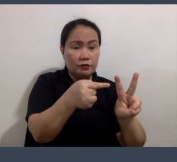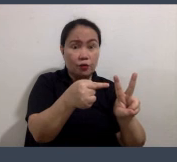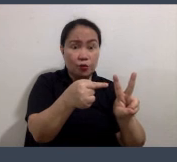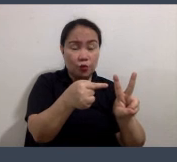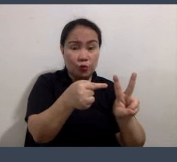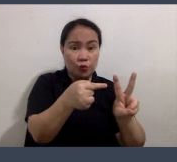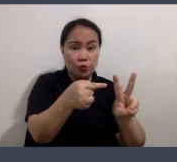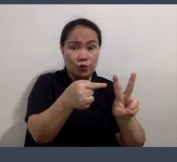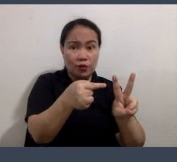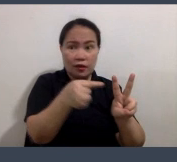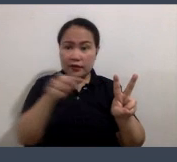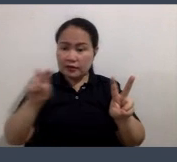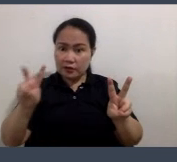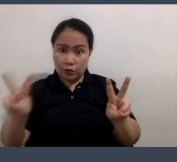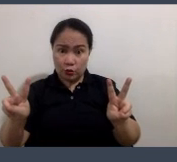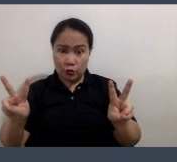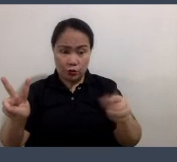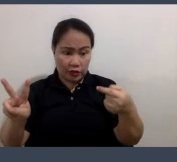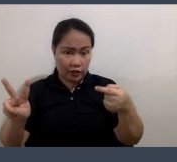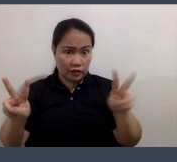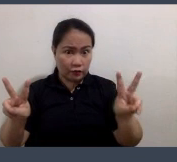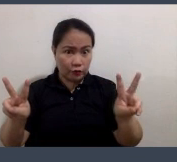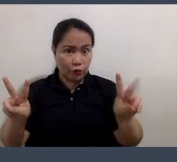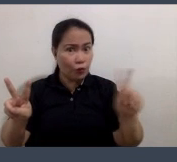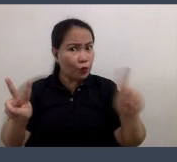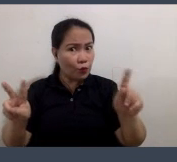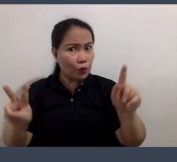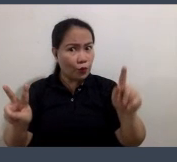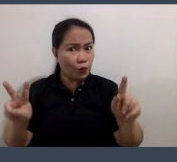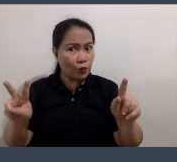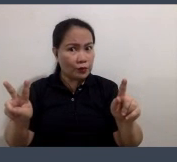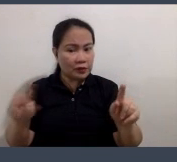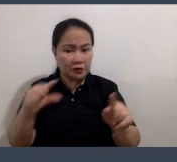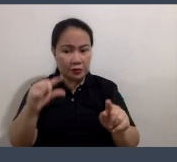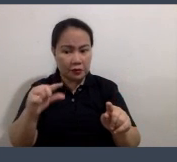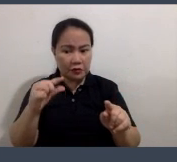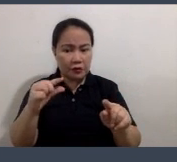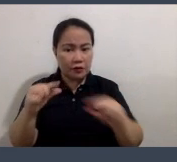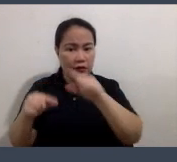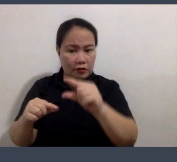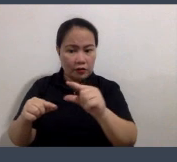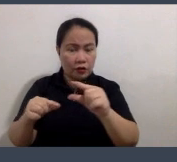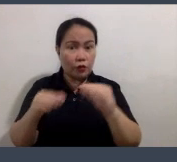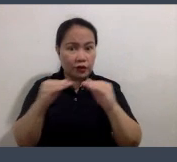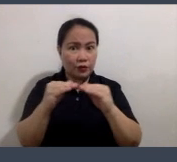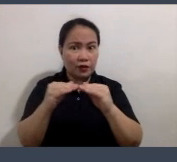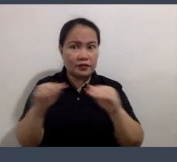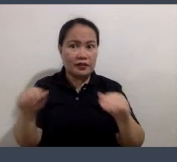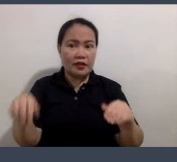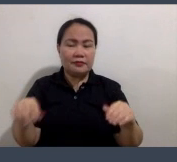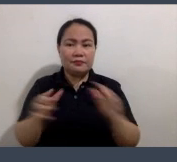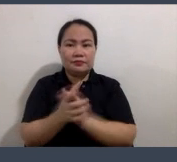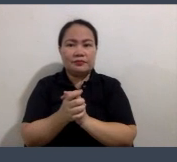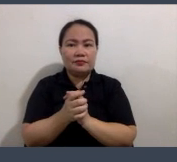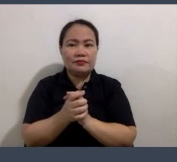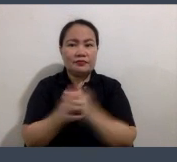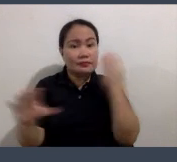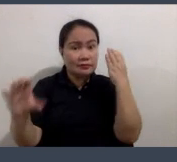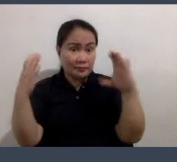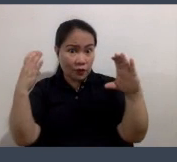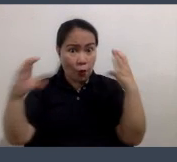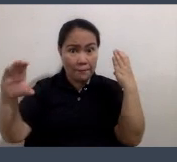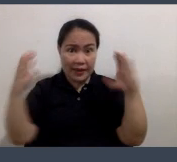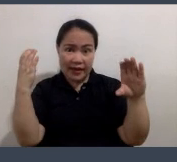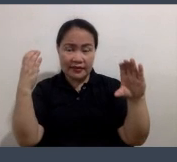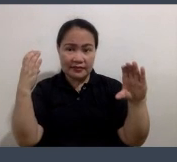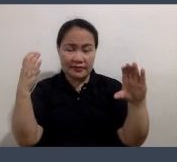ang makukuha natin dito ay 2. Kaya lang may negative siya sa labas. So, negative 2. So, if we will